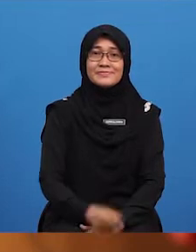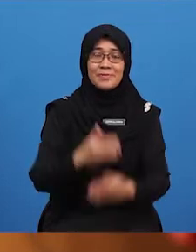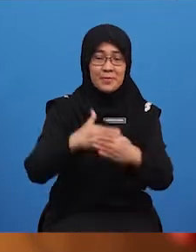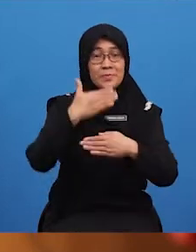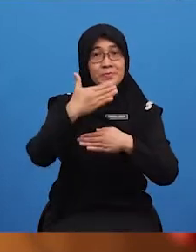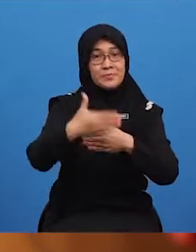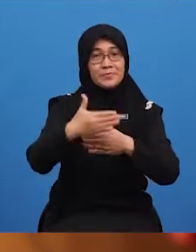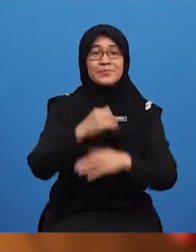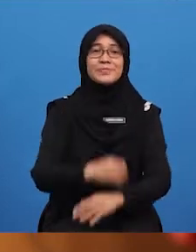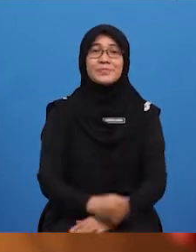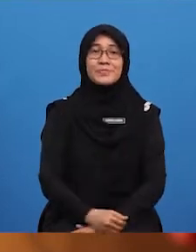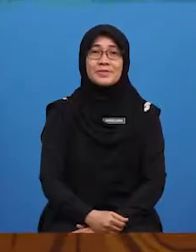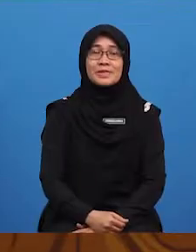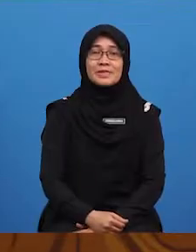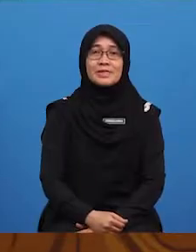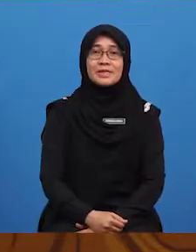Next one.